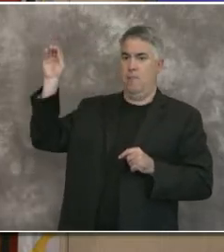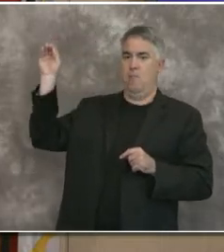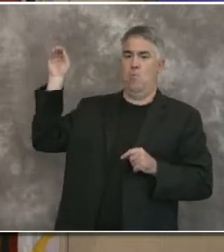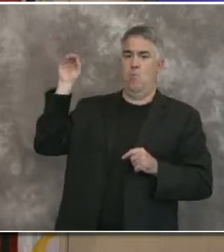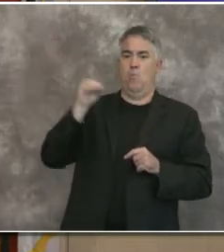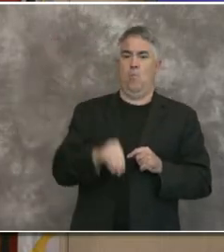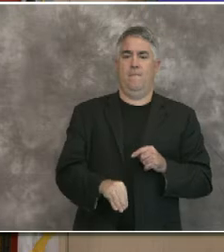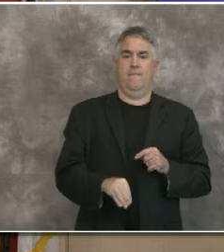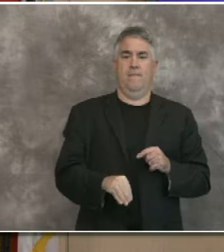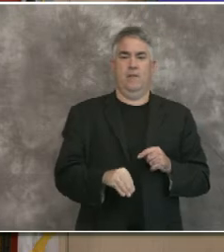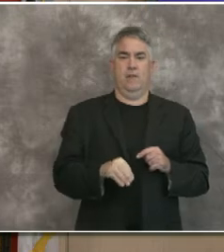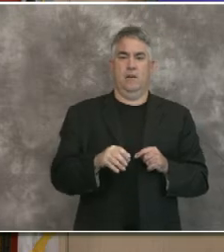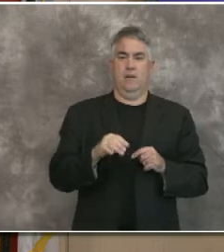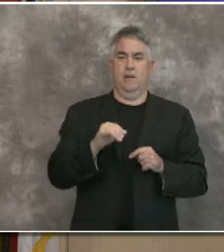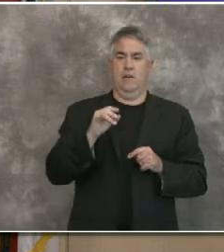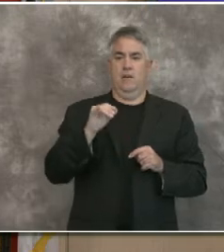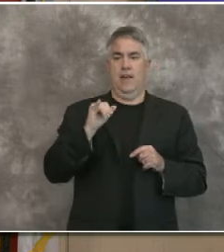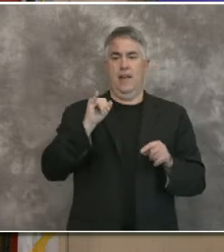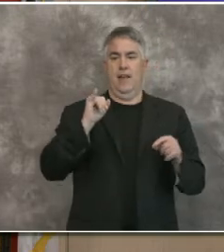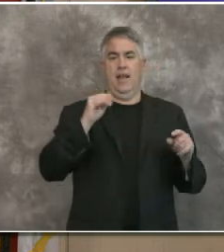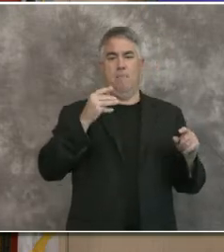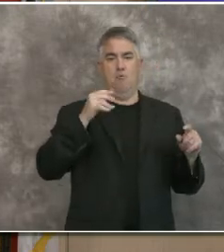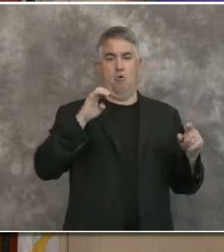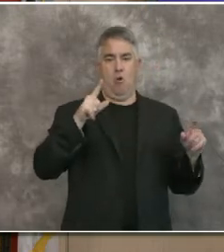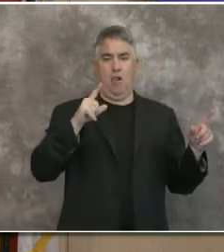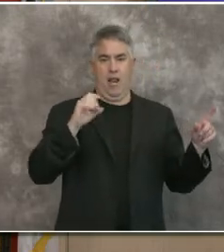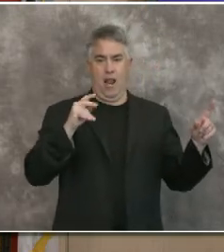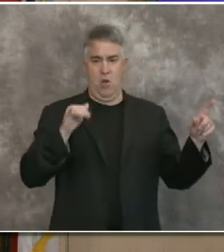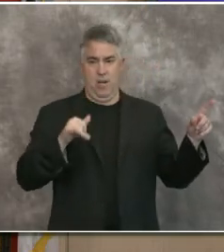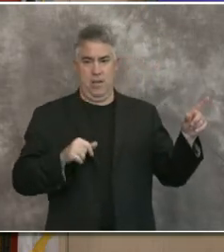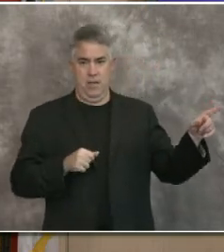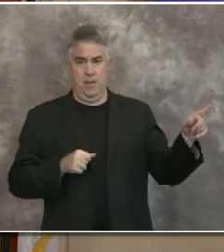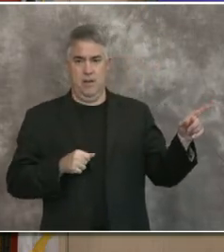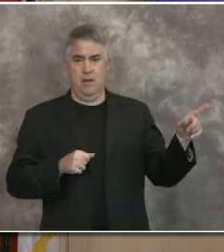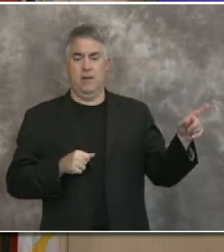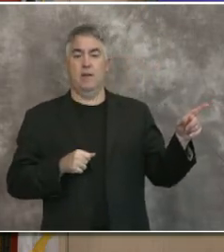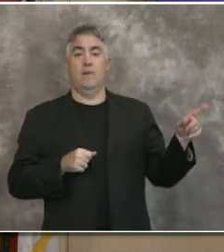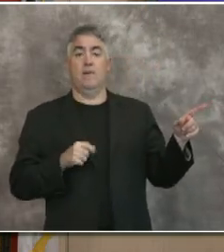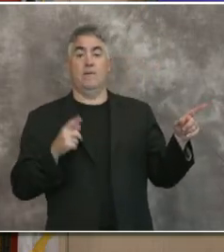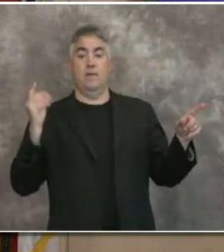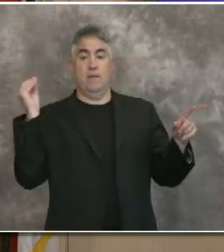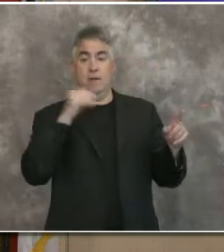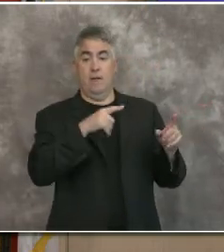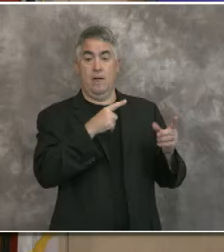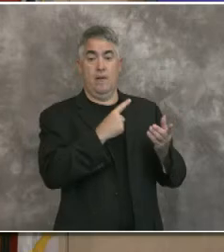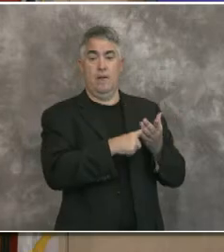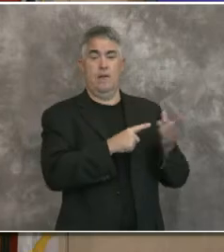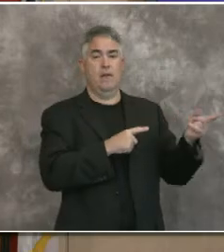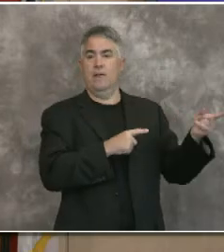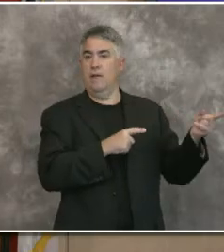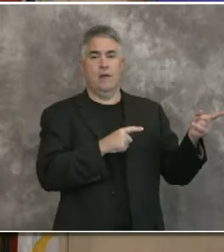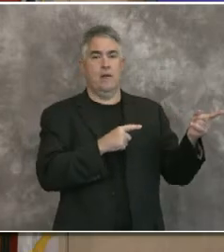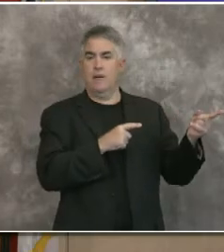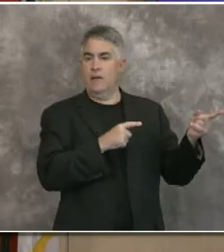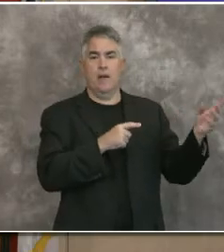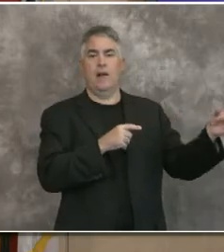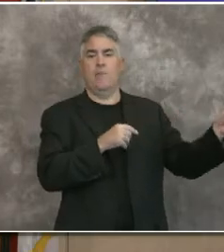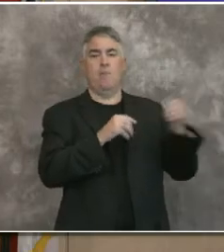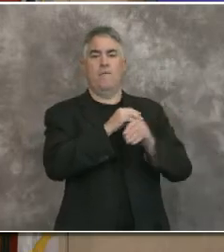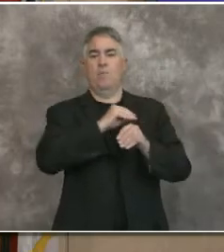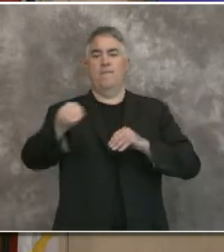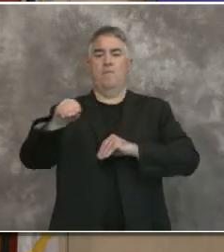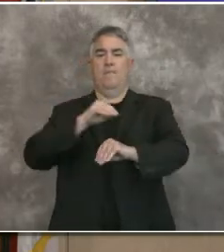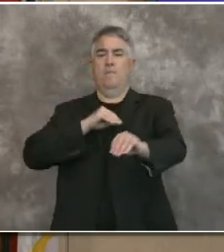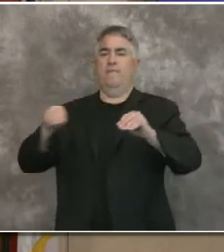So when you say the Imperial County hospitals are going on bypass, they're just moving the patients to other counties. So thank